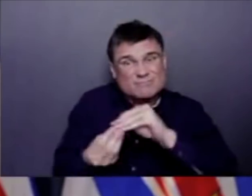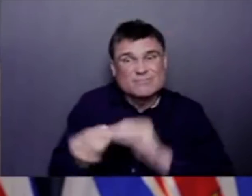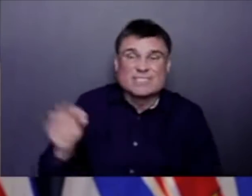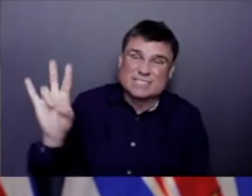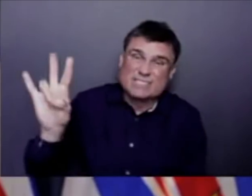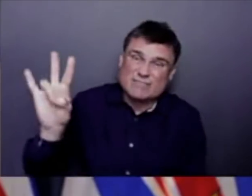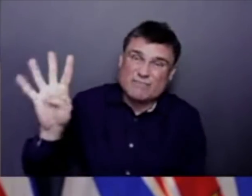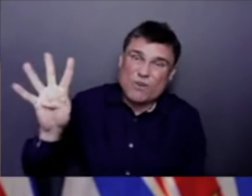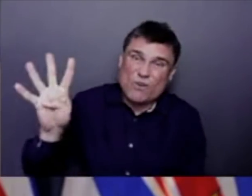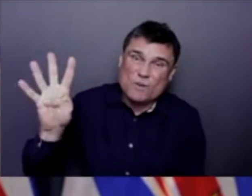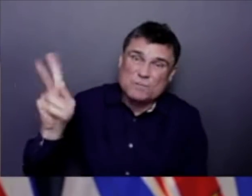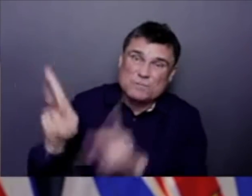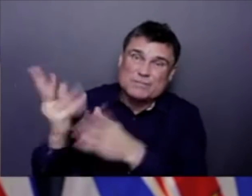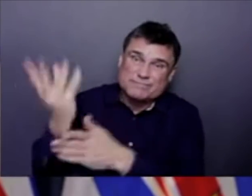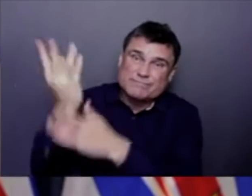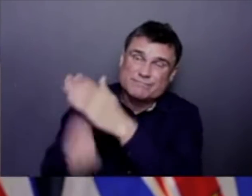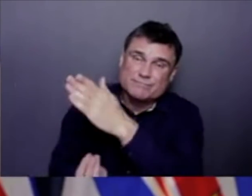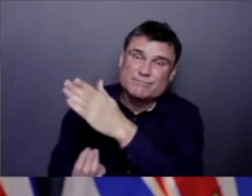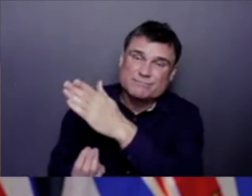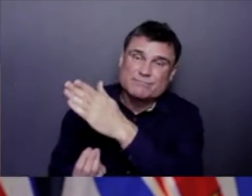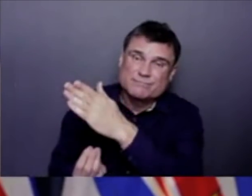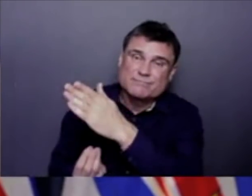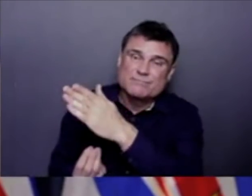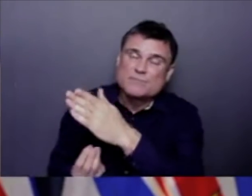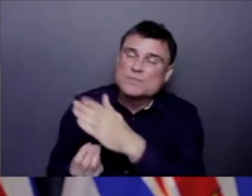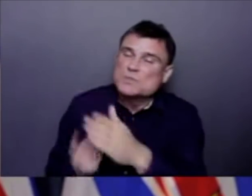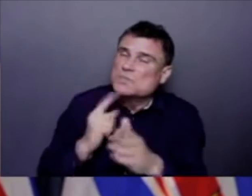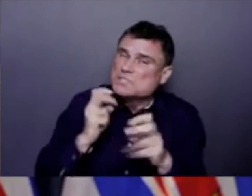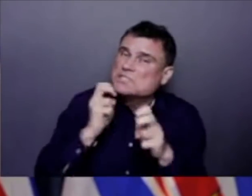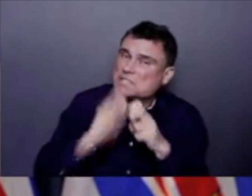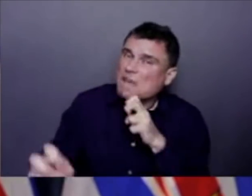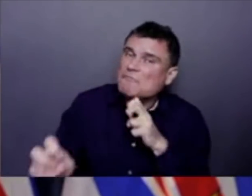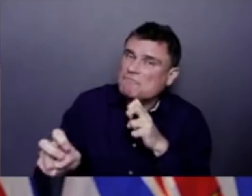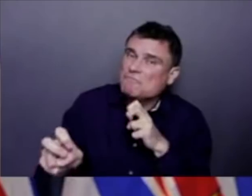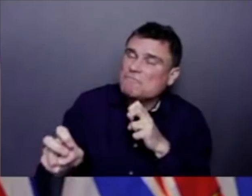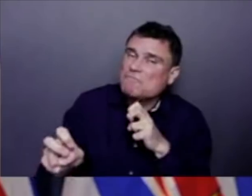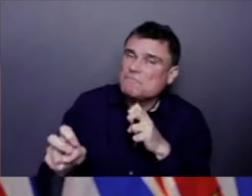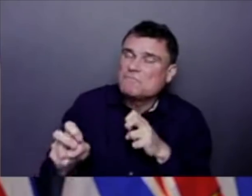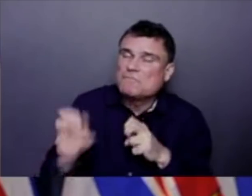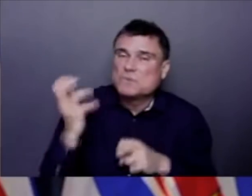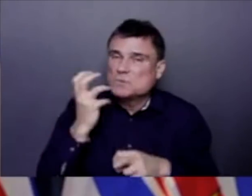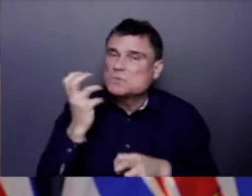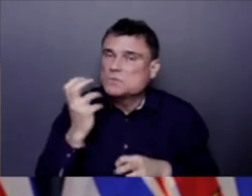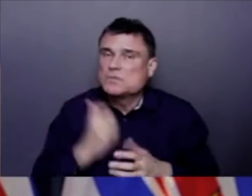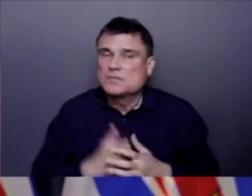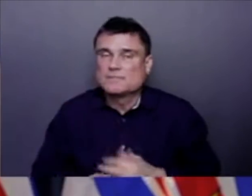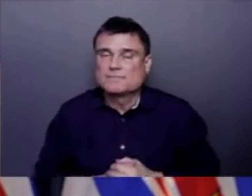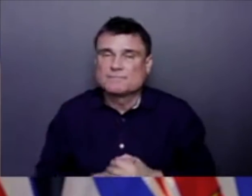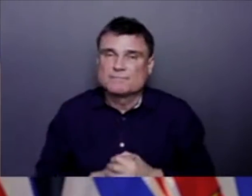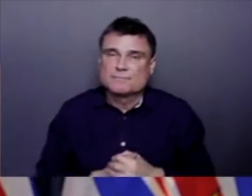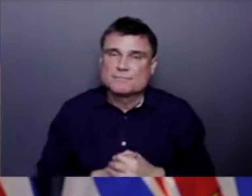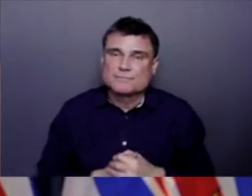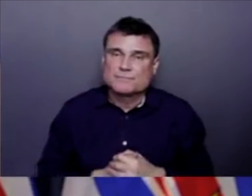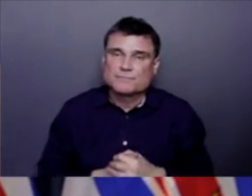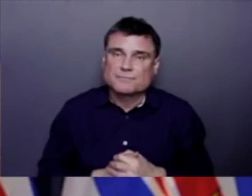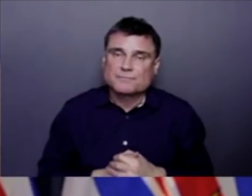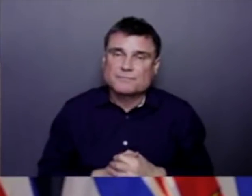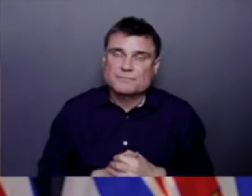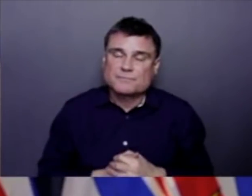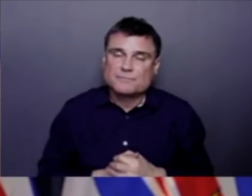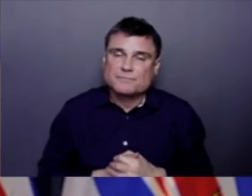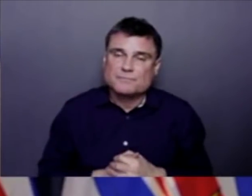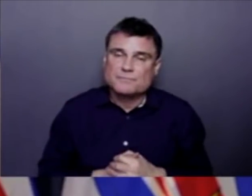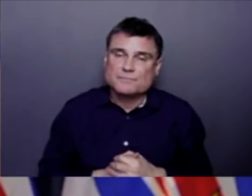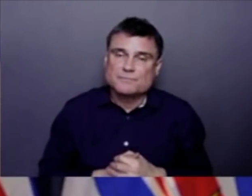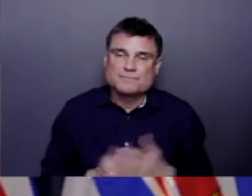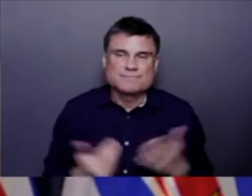and a very difficult time to lose somebody. It's obviously, this period is a time of celebration ordinarily,